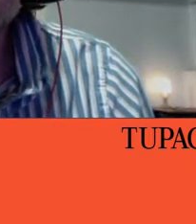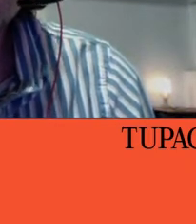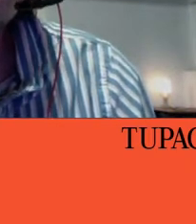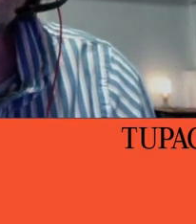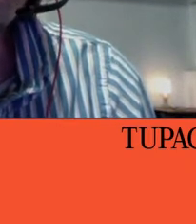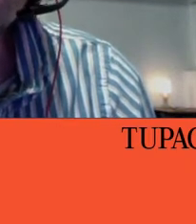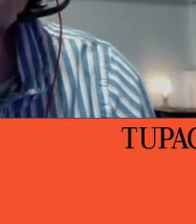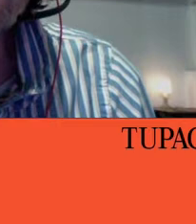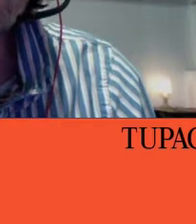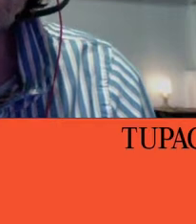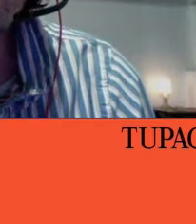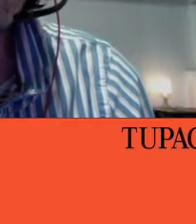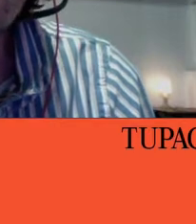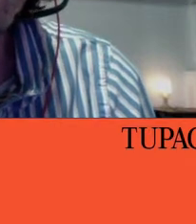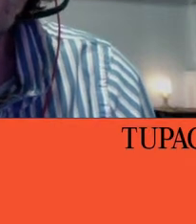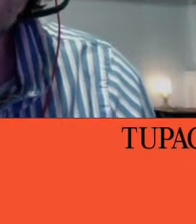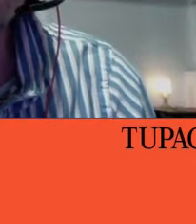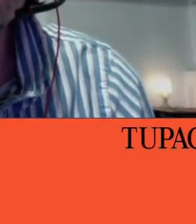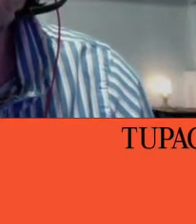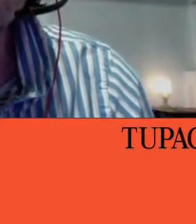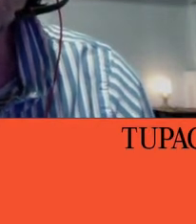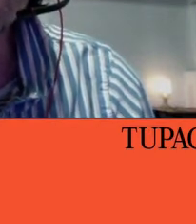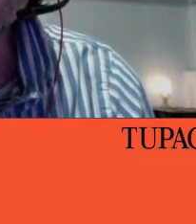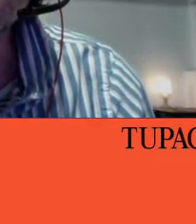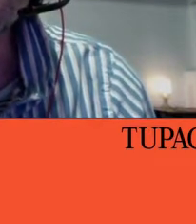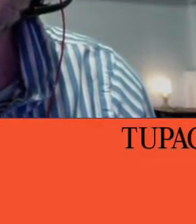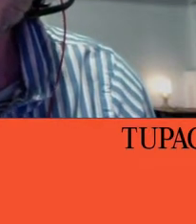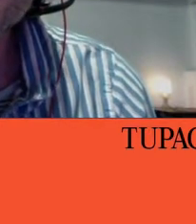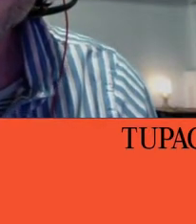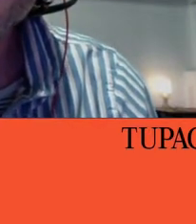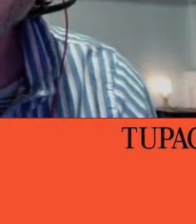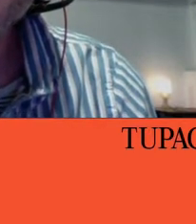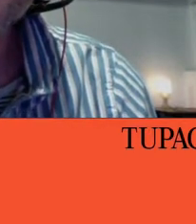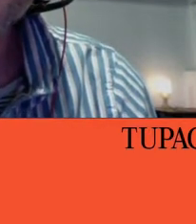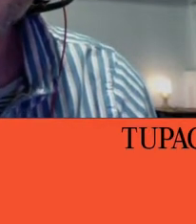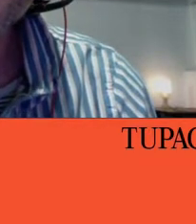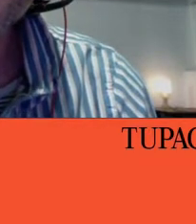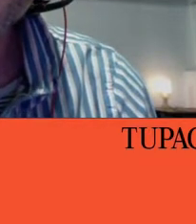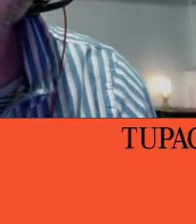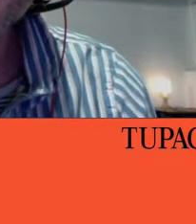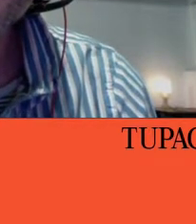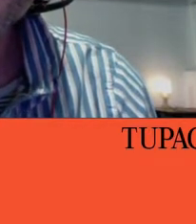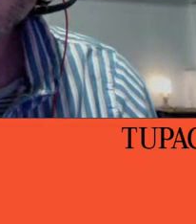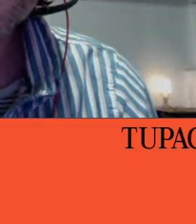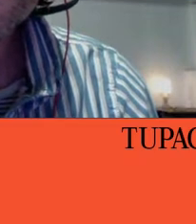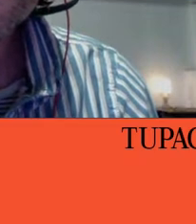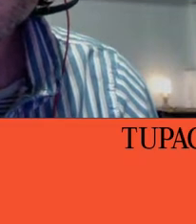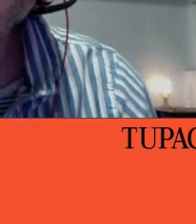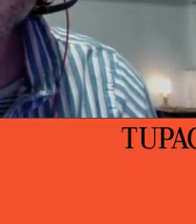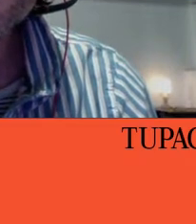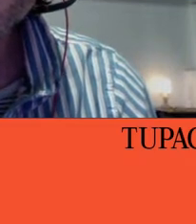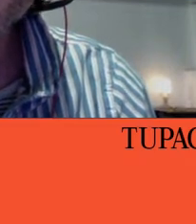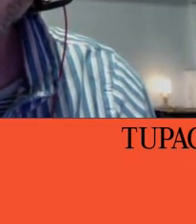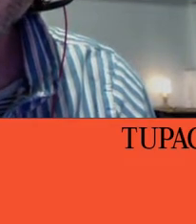that try to keep involved people of all ages in the community. Bueno, y es importante también